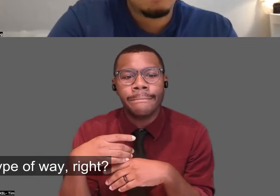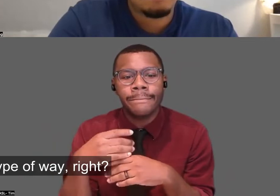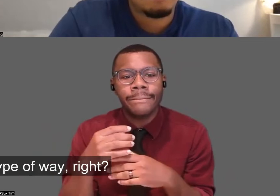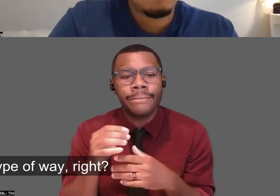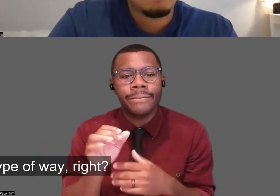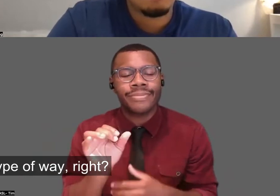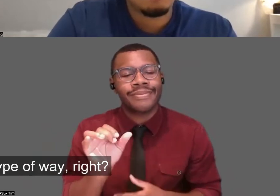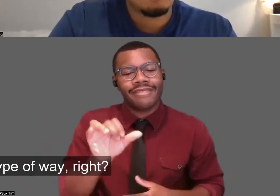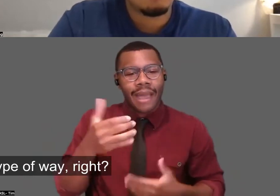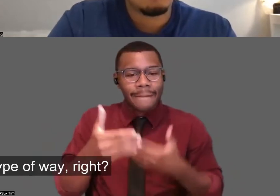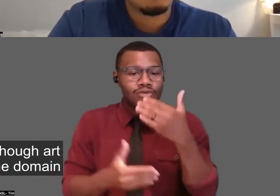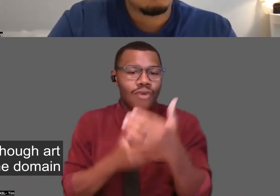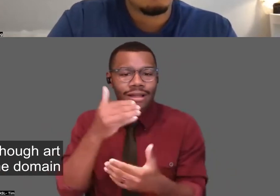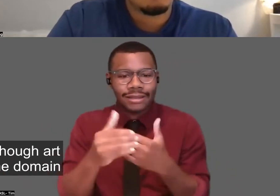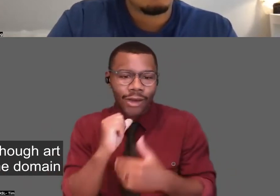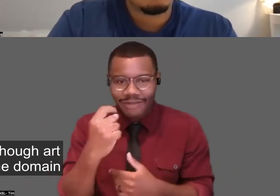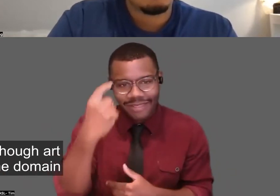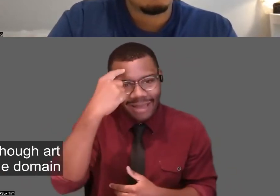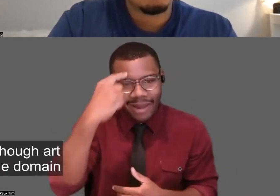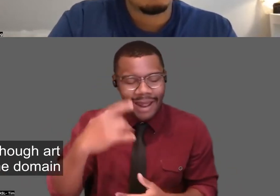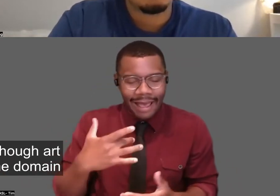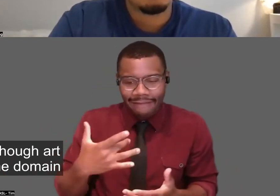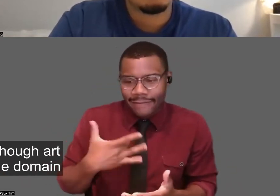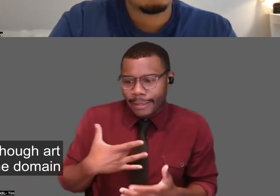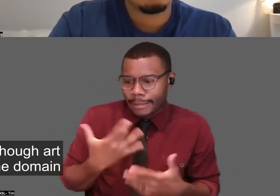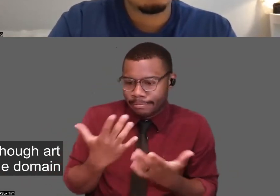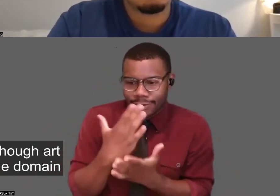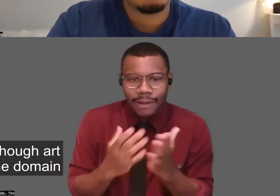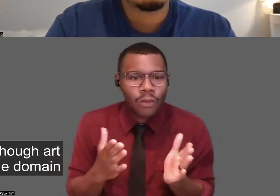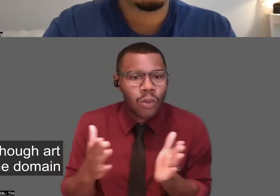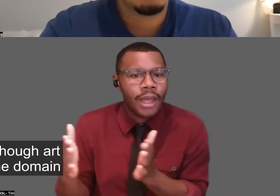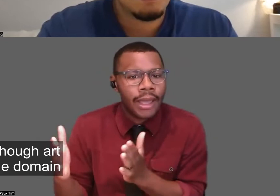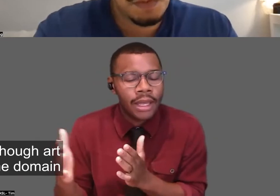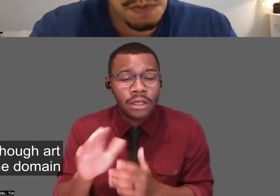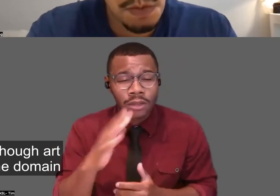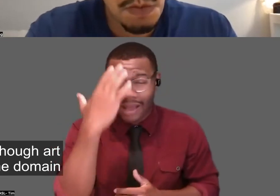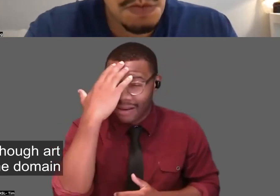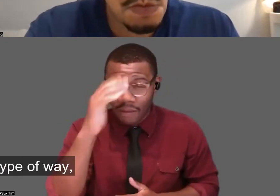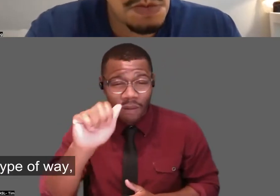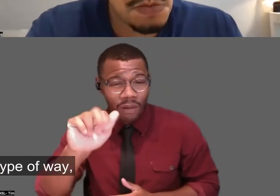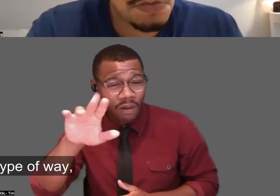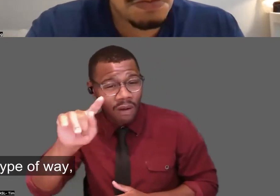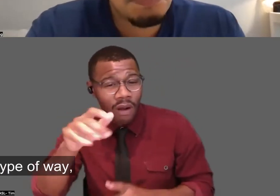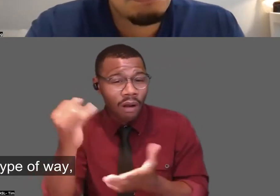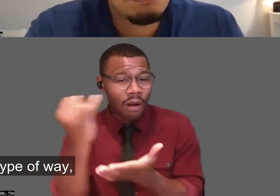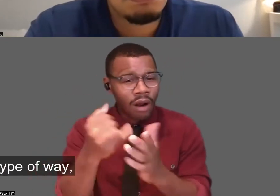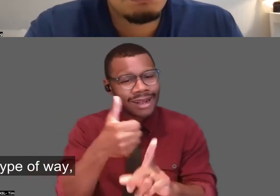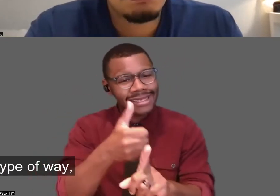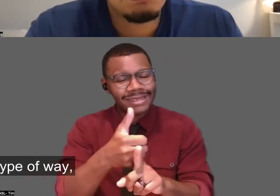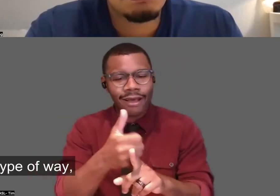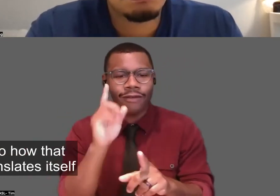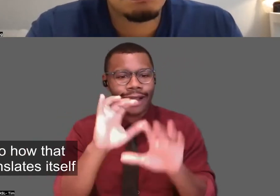some type of way. Right. And so even though art is absolutely the domain of feeling some type of